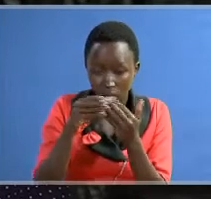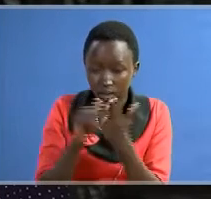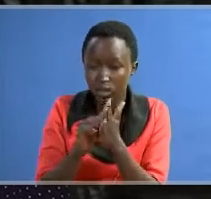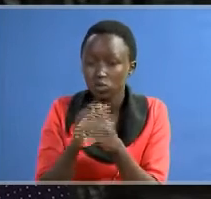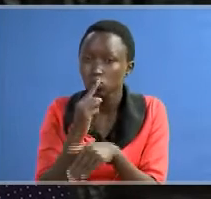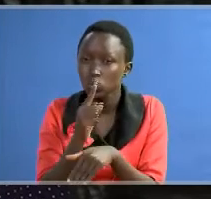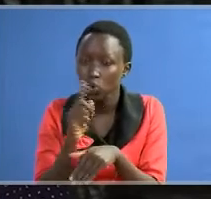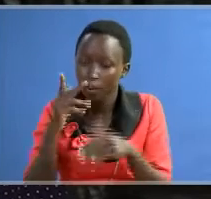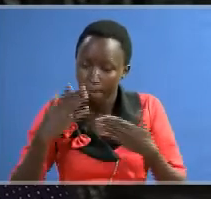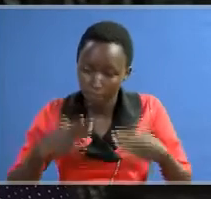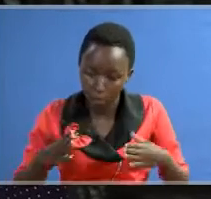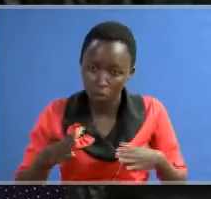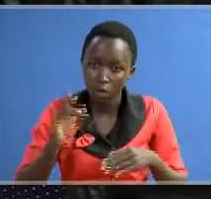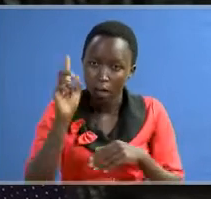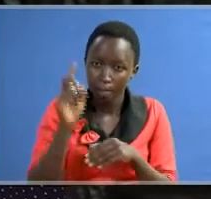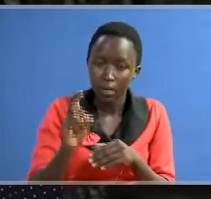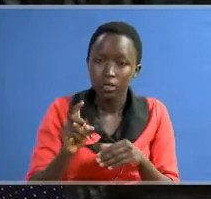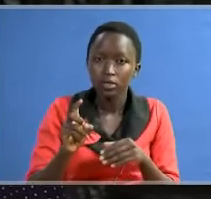therefore